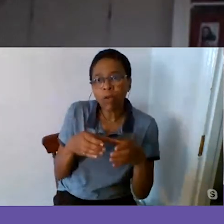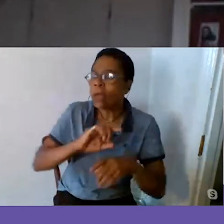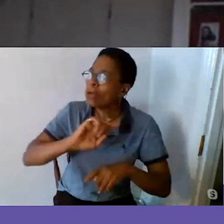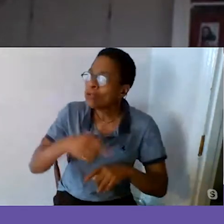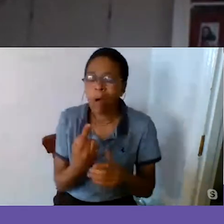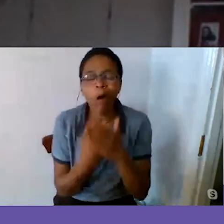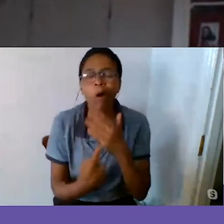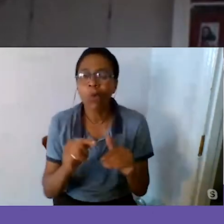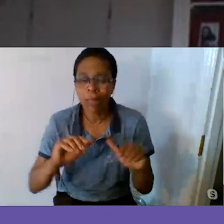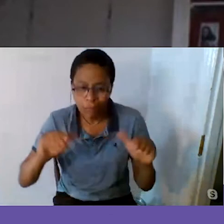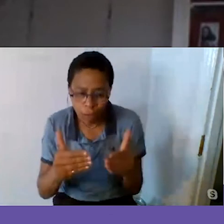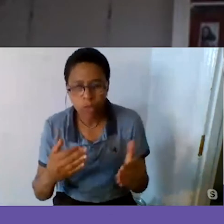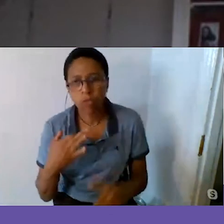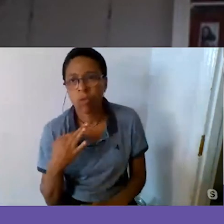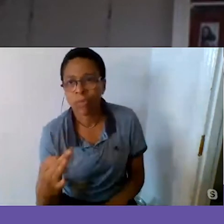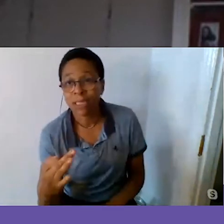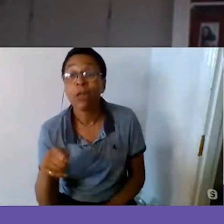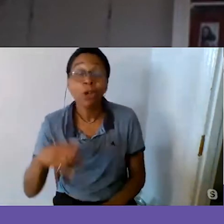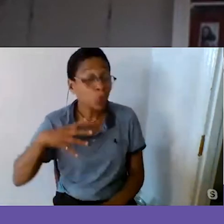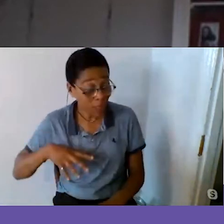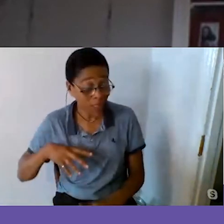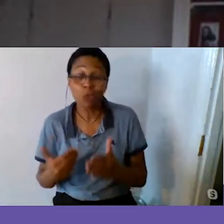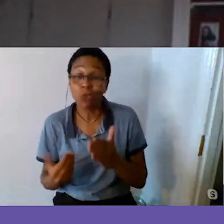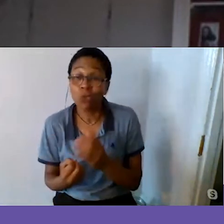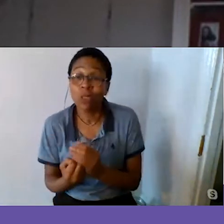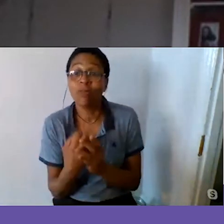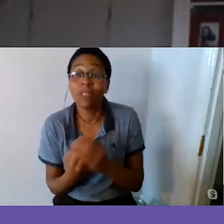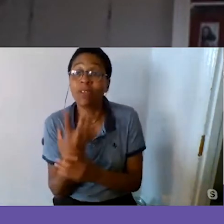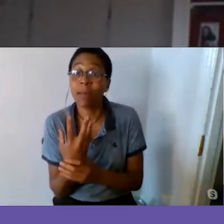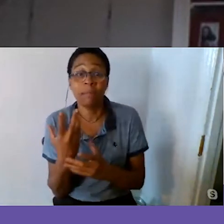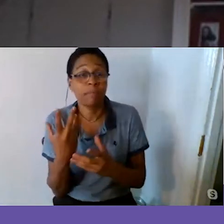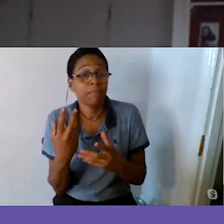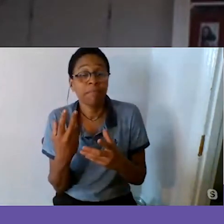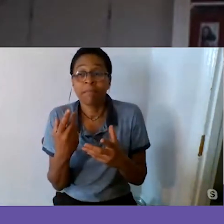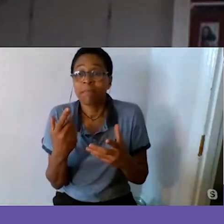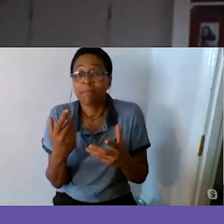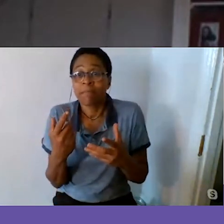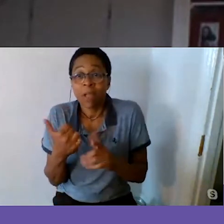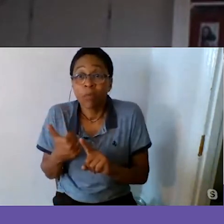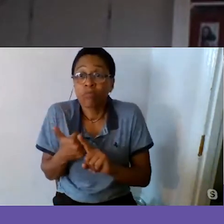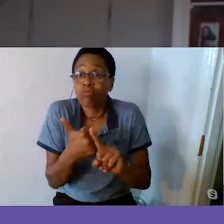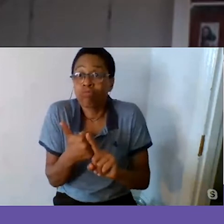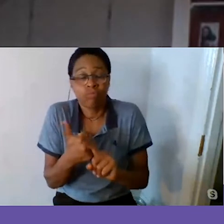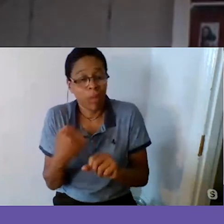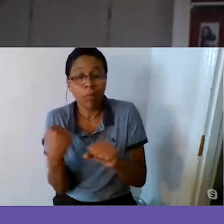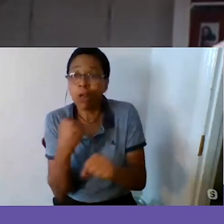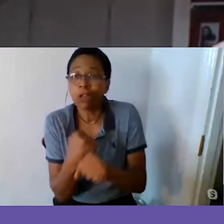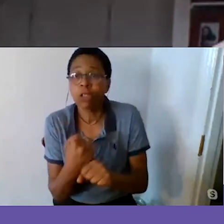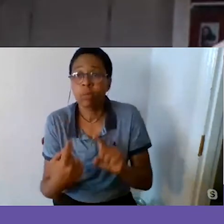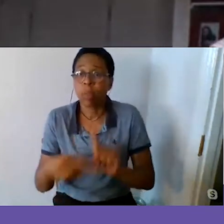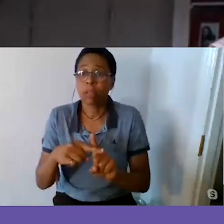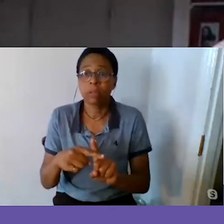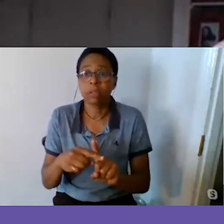on representation. You need to also like develop kind of politics of production and support those filmmakers behind the scenes as well. Like,